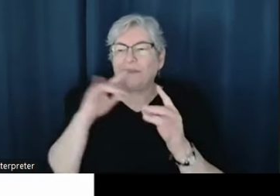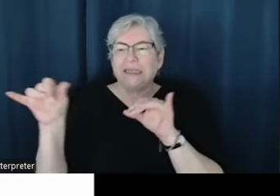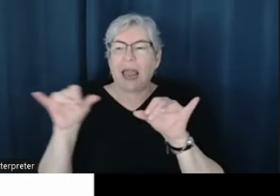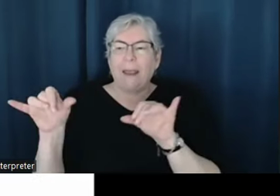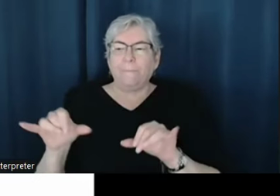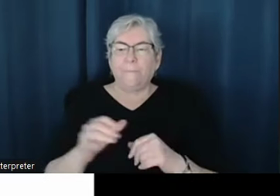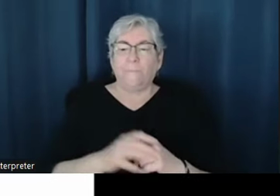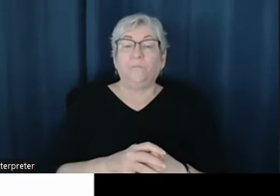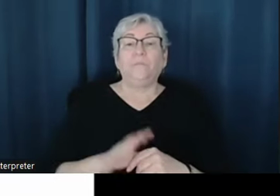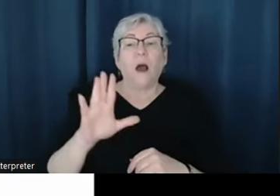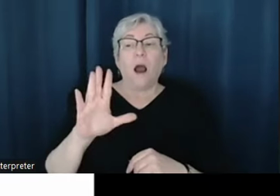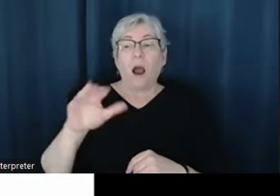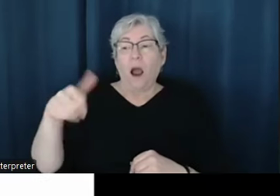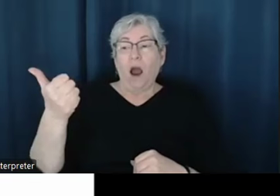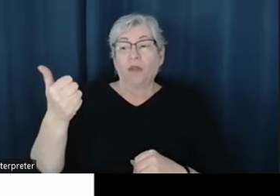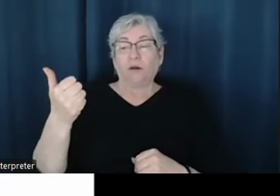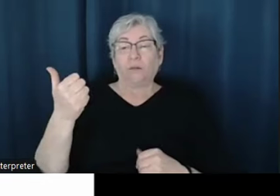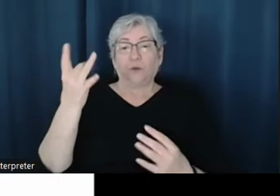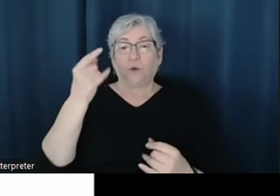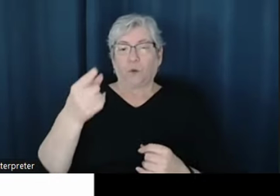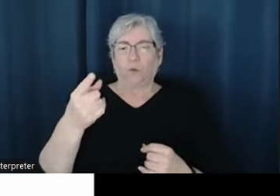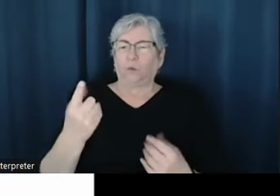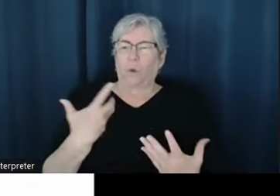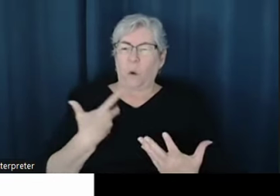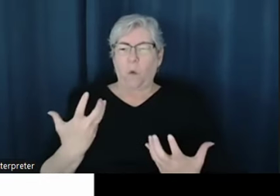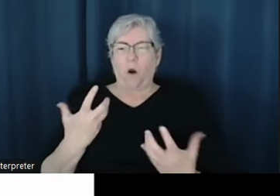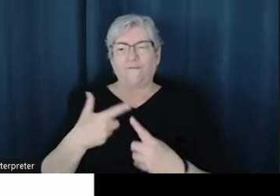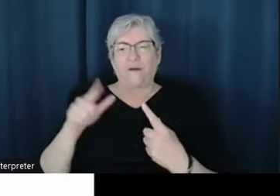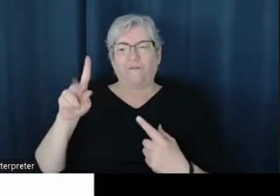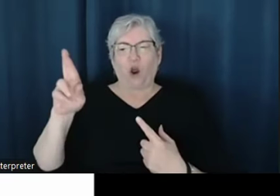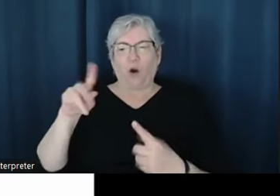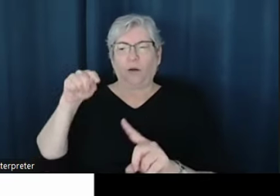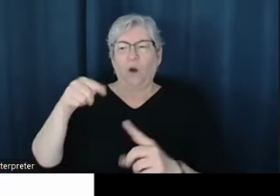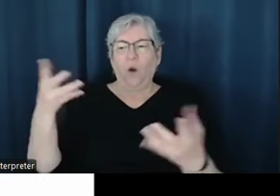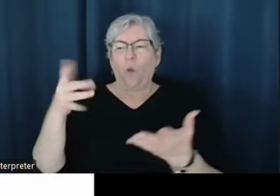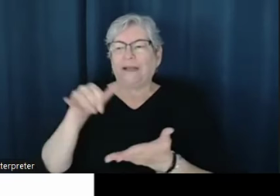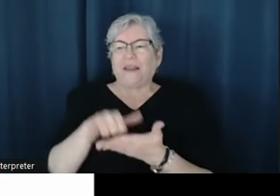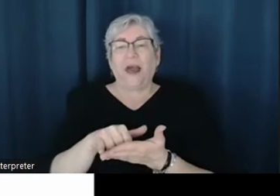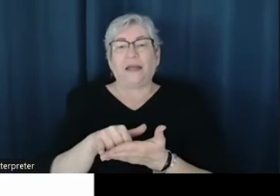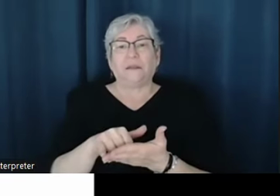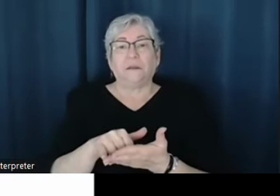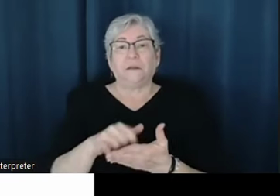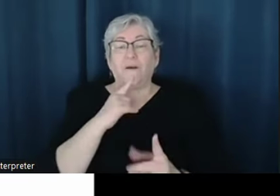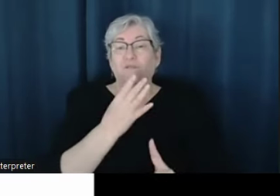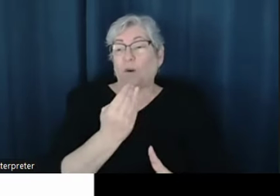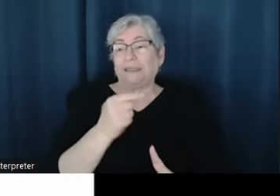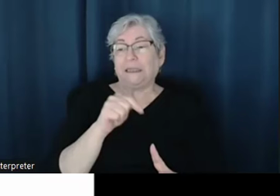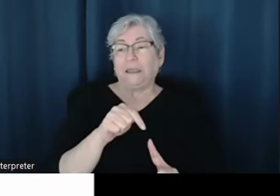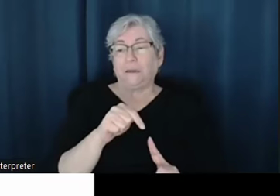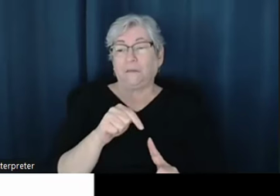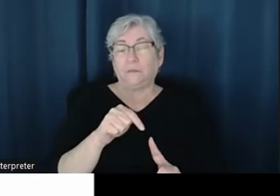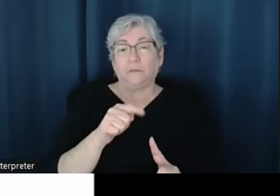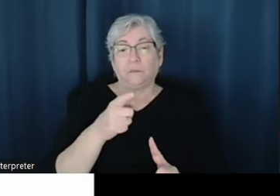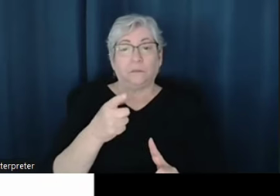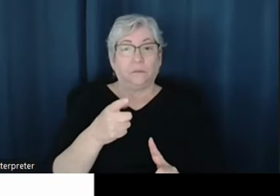And the other thing is to look at what it is you want from VR at 14. Is it something that